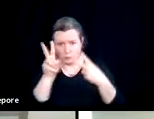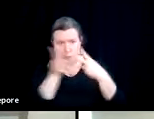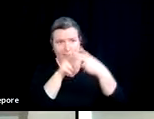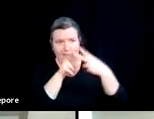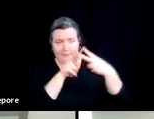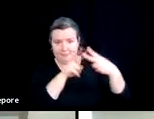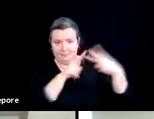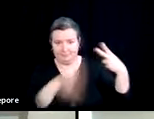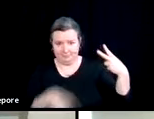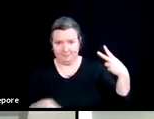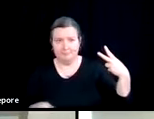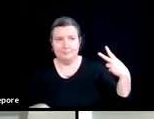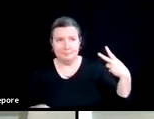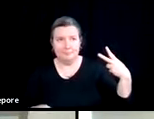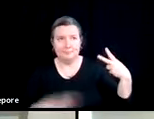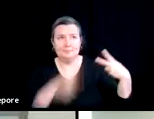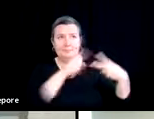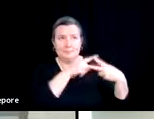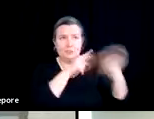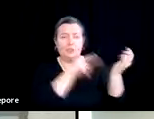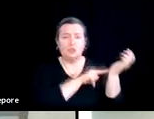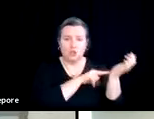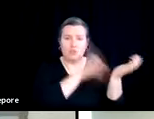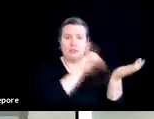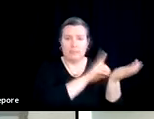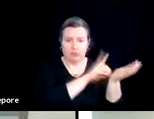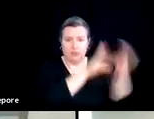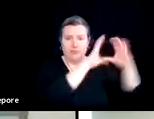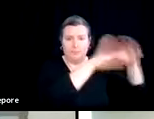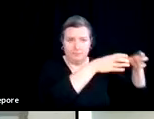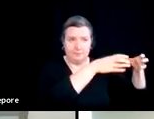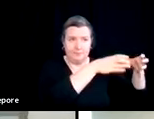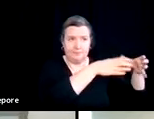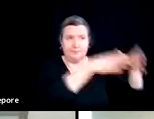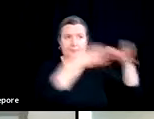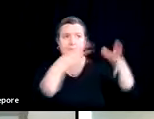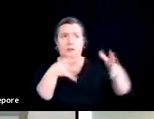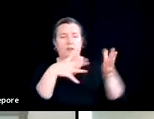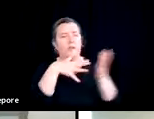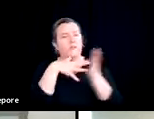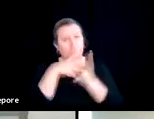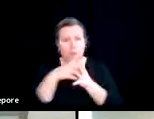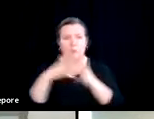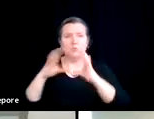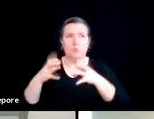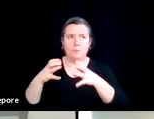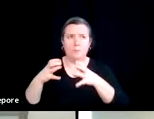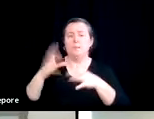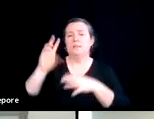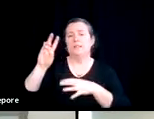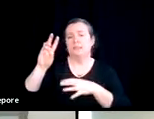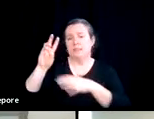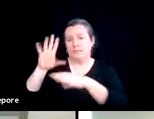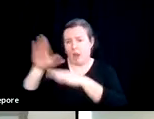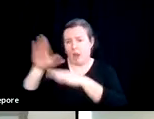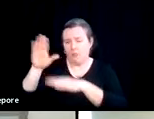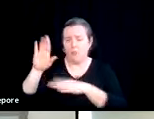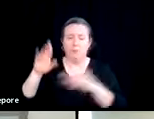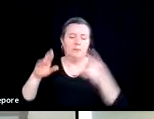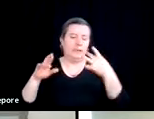virus, and the folks that we know are most vulnerable, either 65 and up or under 65 who have chronic